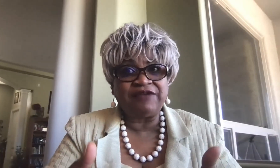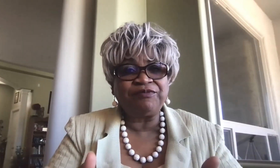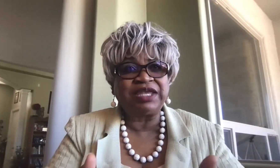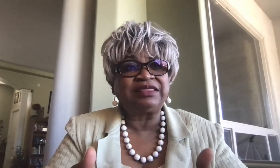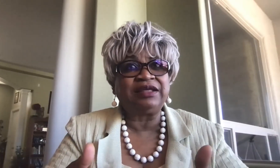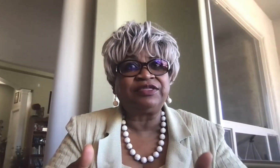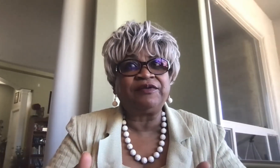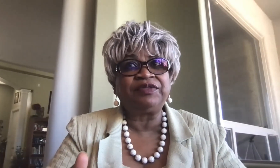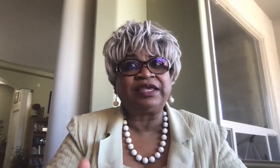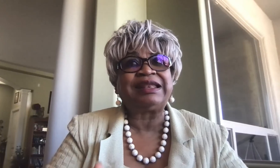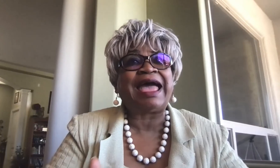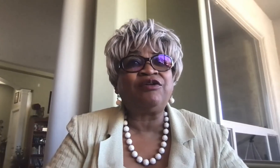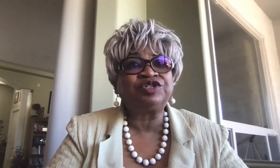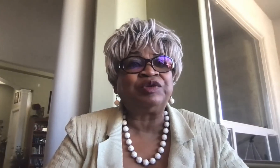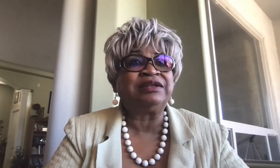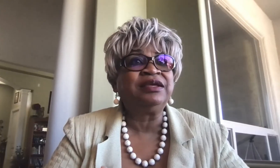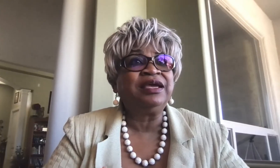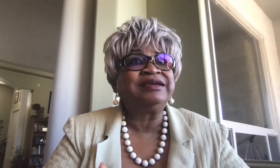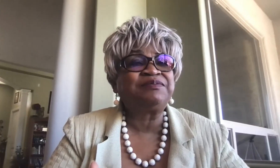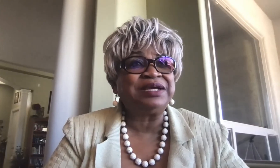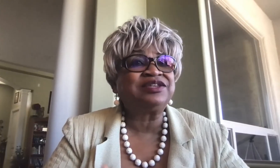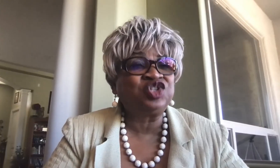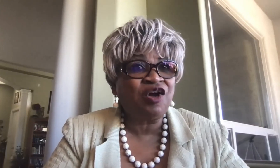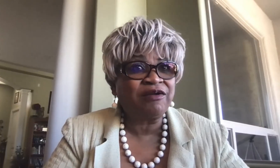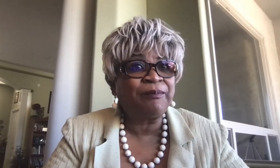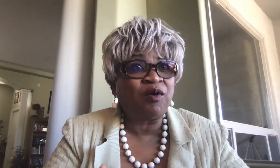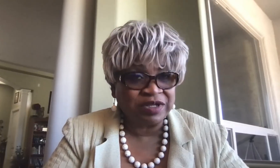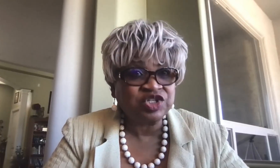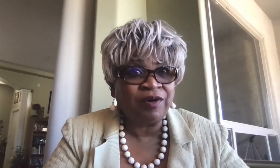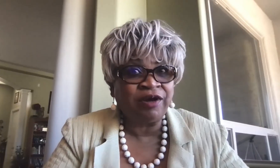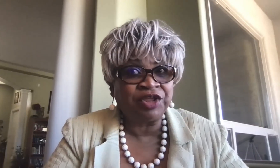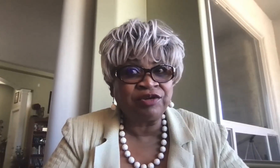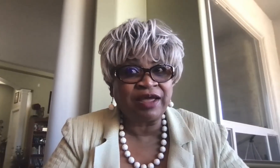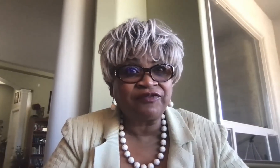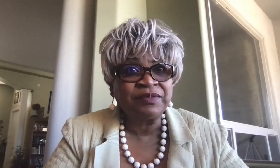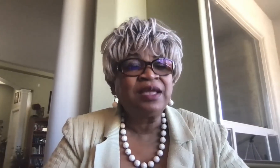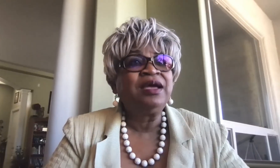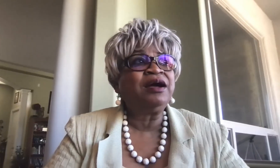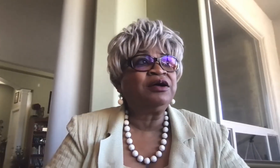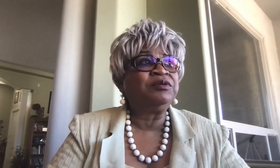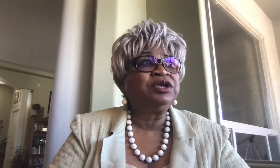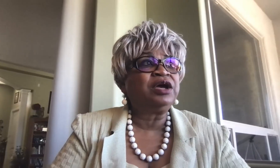the info, get it out so you can express and talk about what's going on in your life.